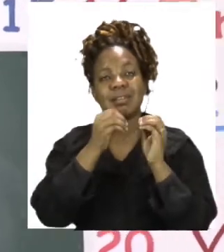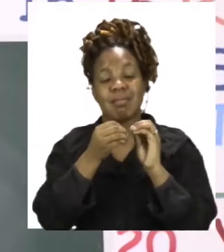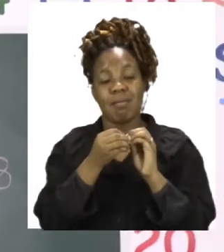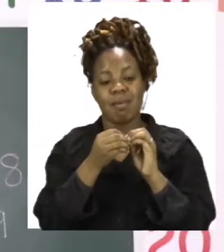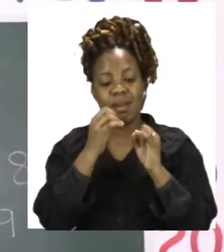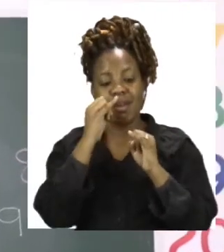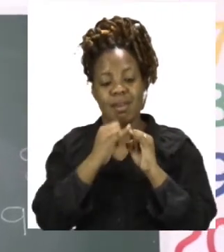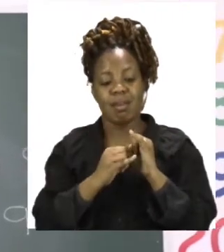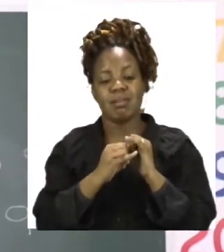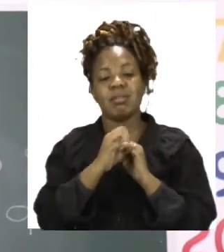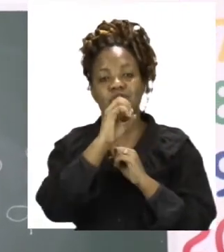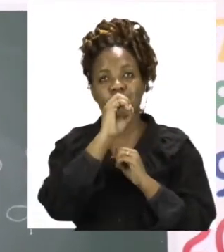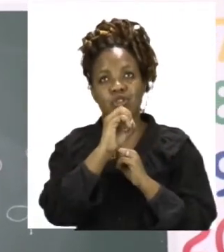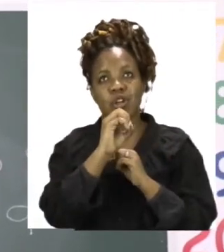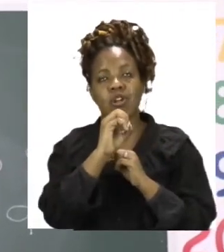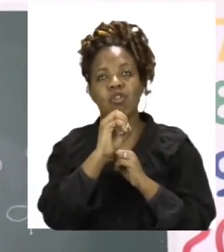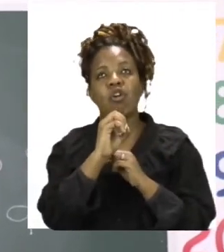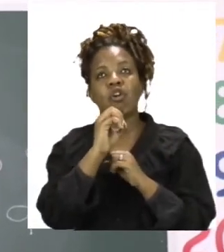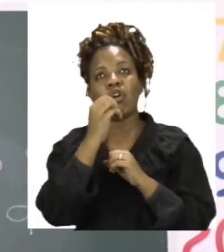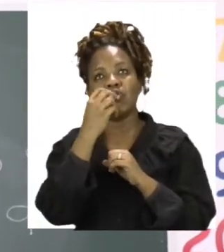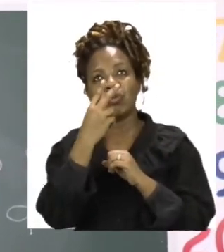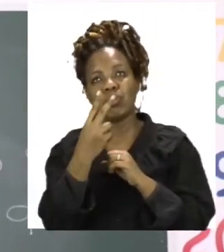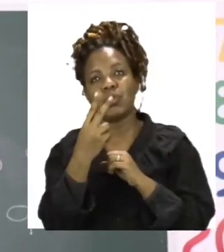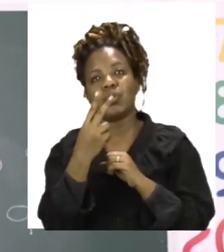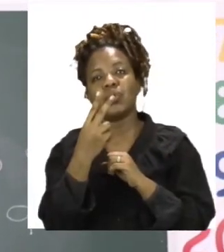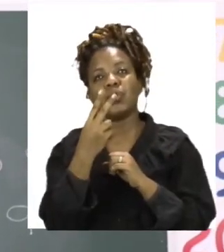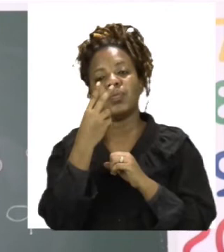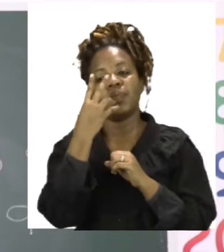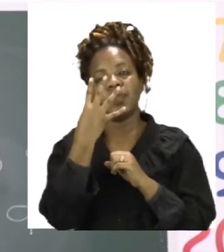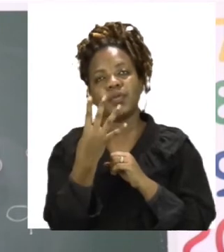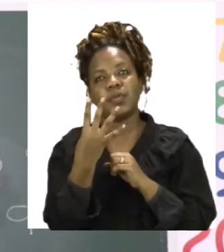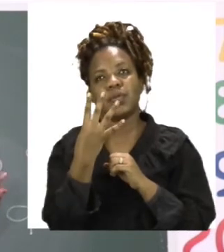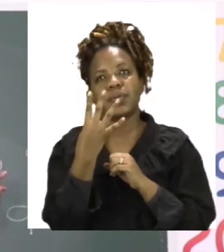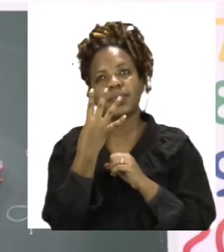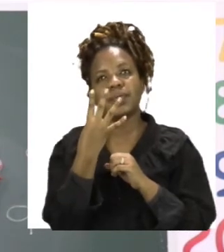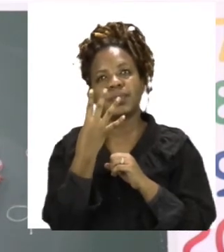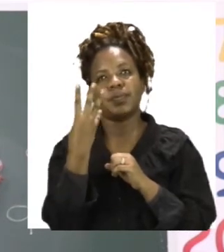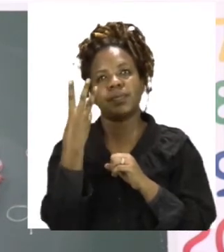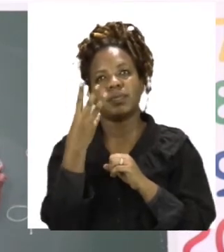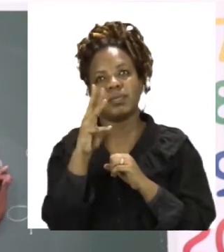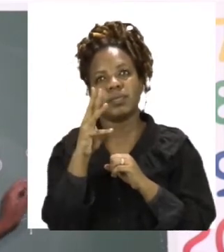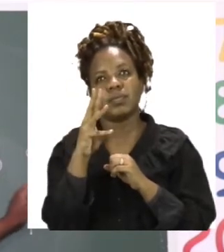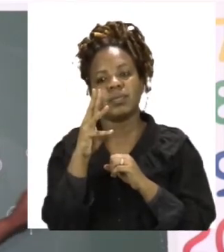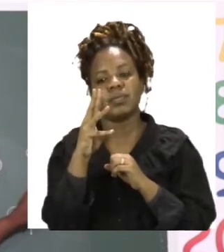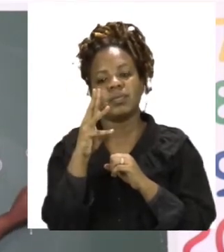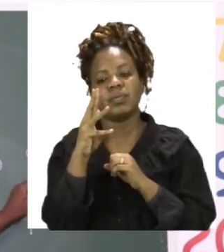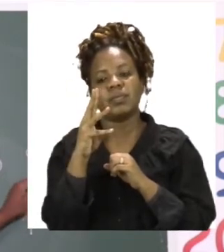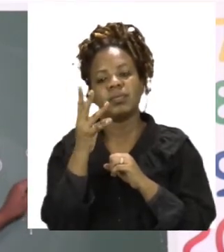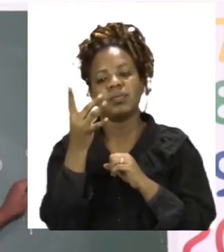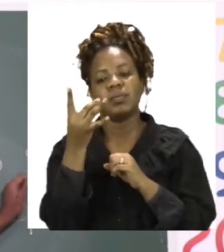0 or 2 or 4 or 6